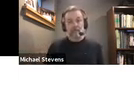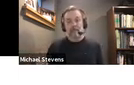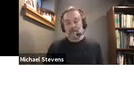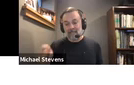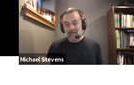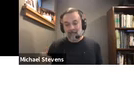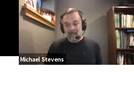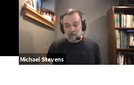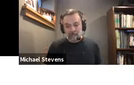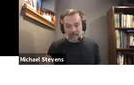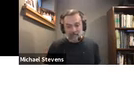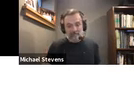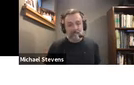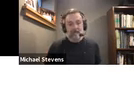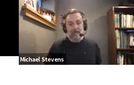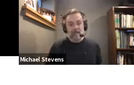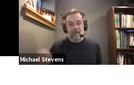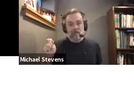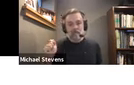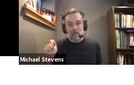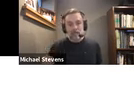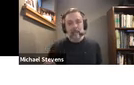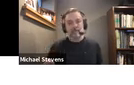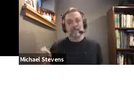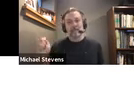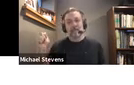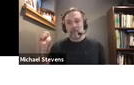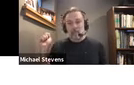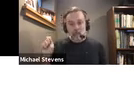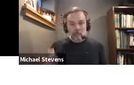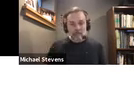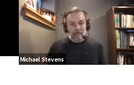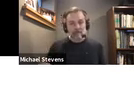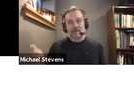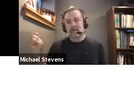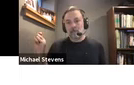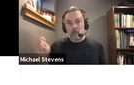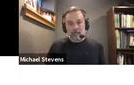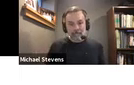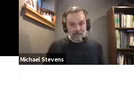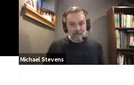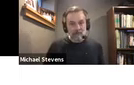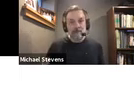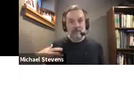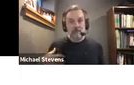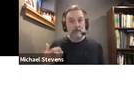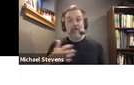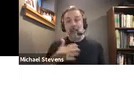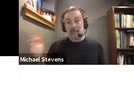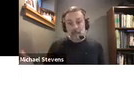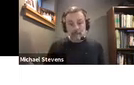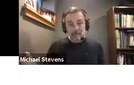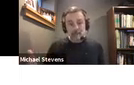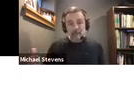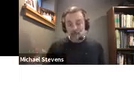driver is how, how do we get, uh, more content, more relevance, more engagement from